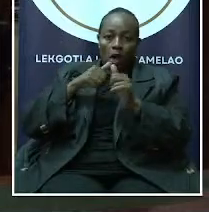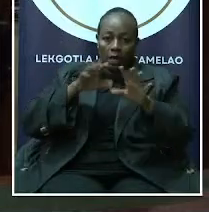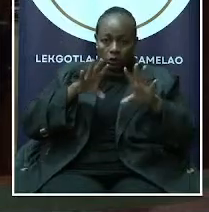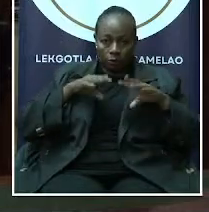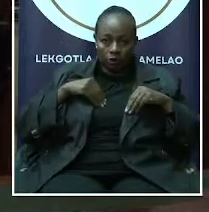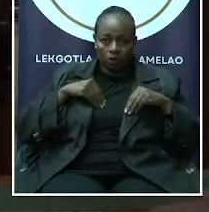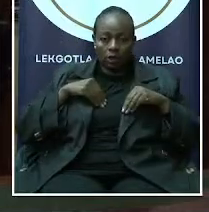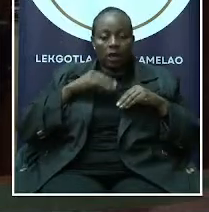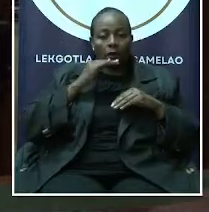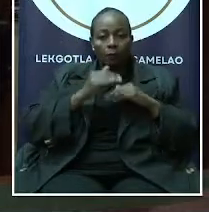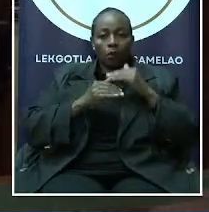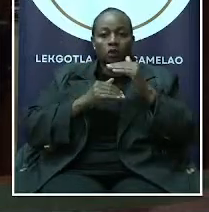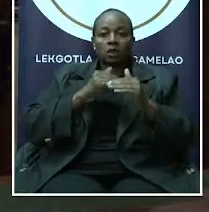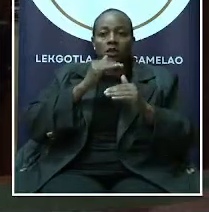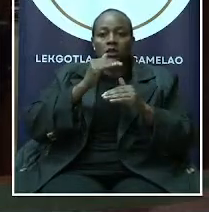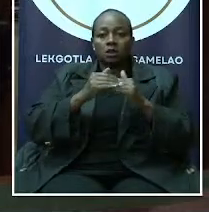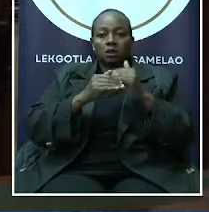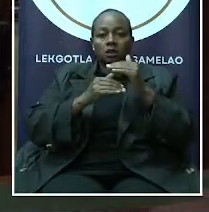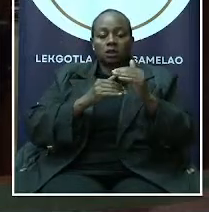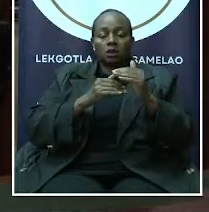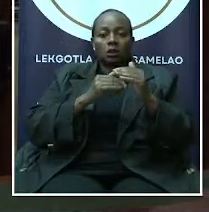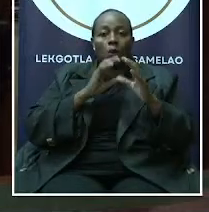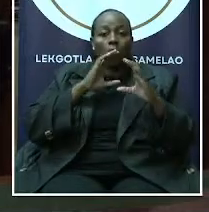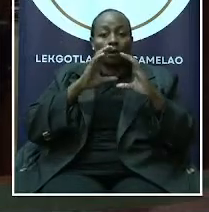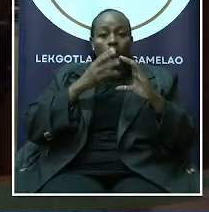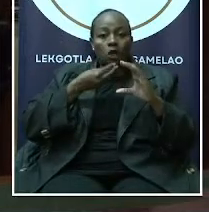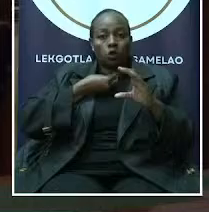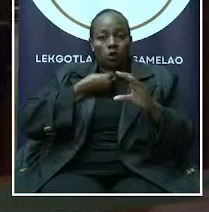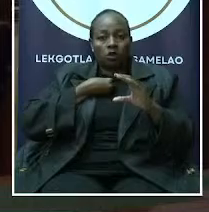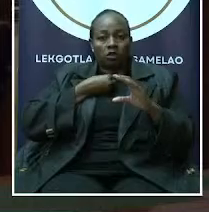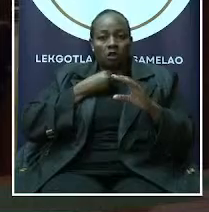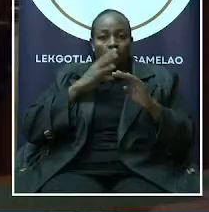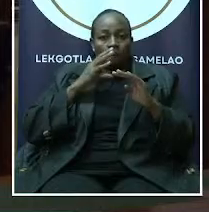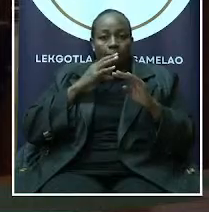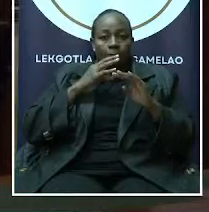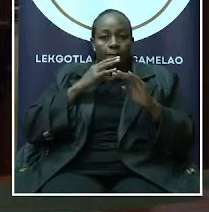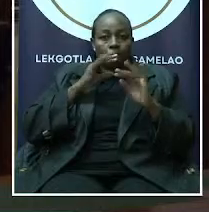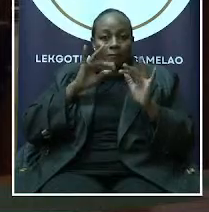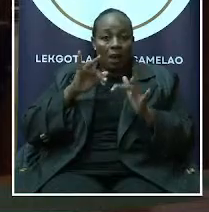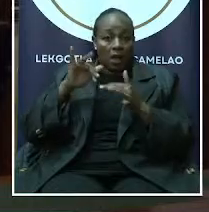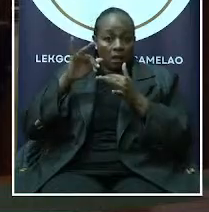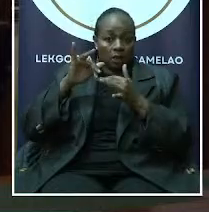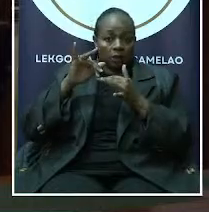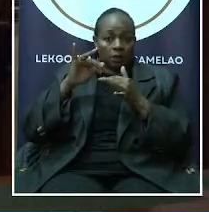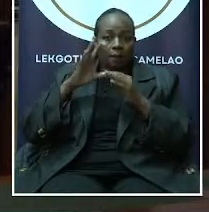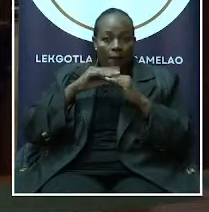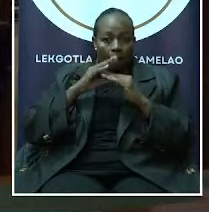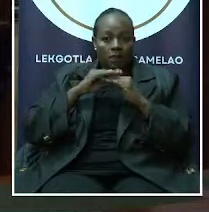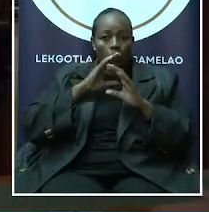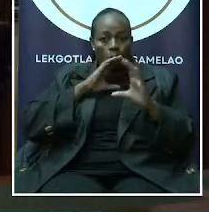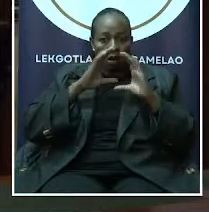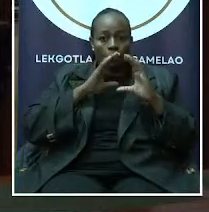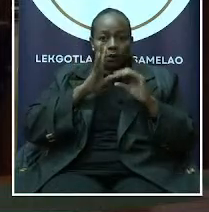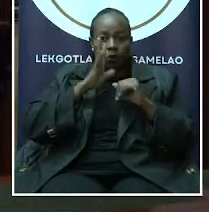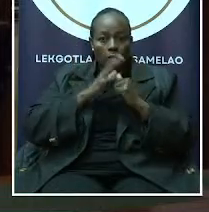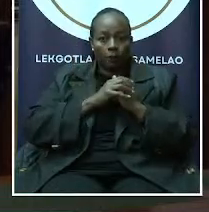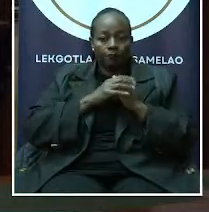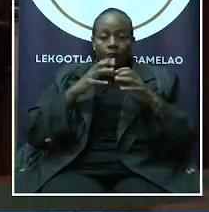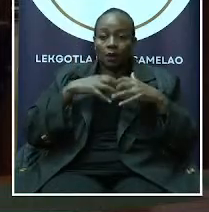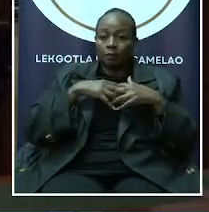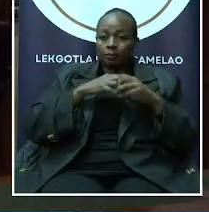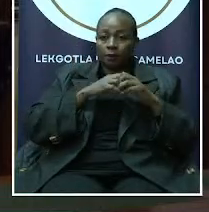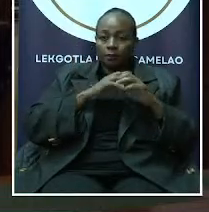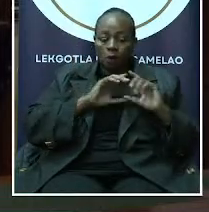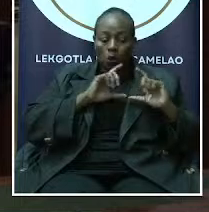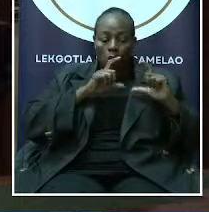other processes shall be communicated to members of Youth Parliament, including but not limited to the formulation of portfolio